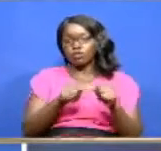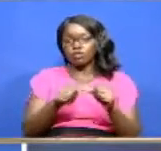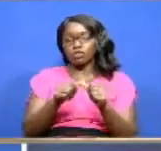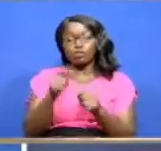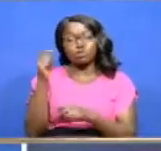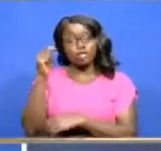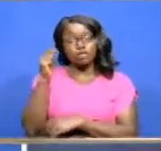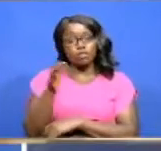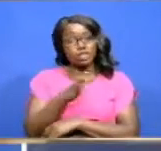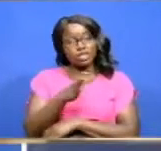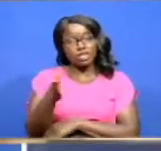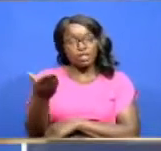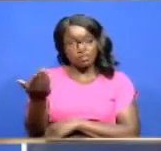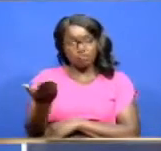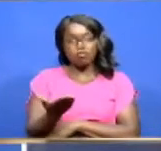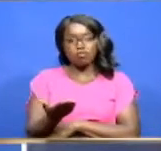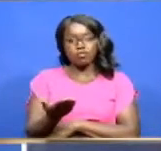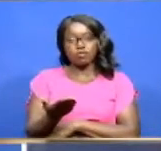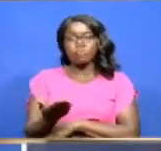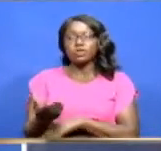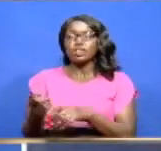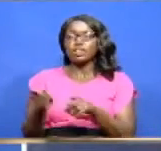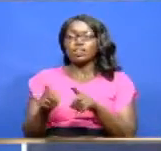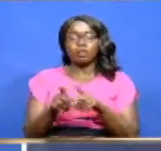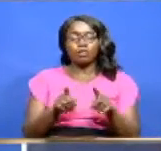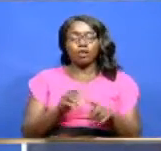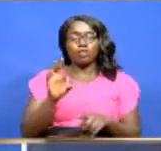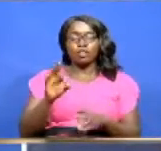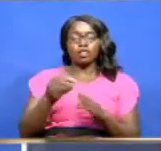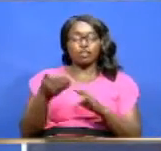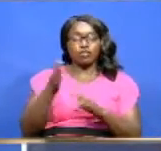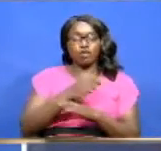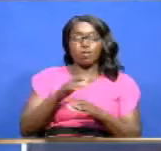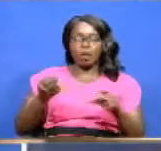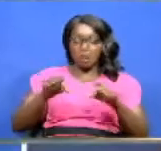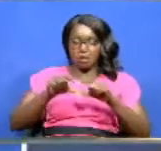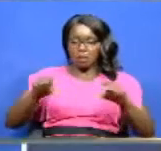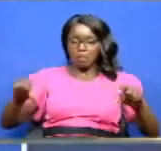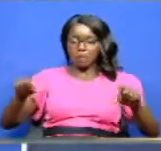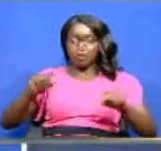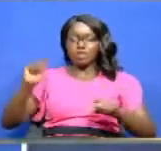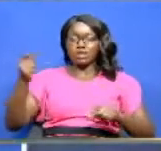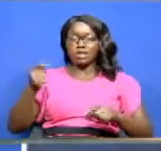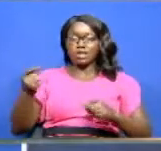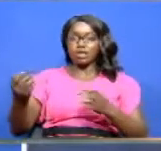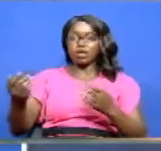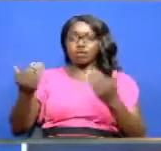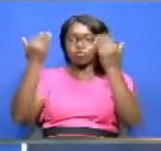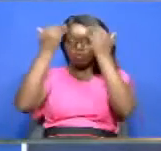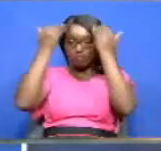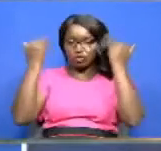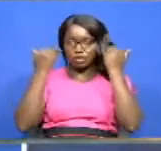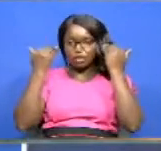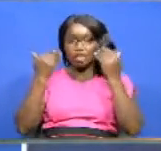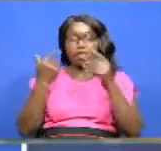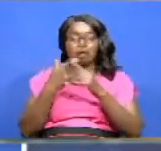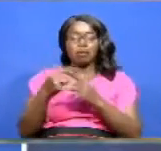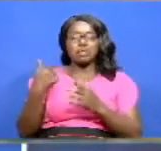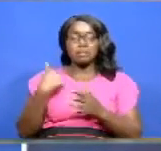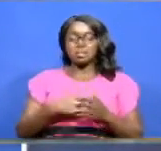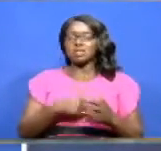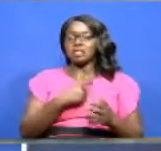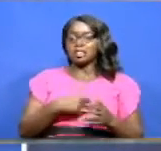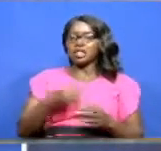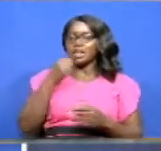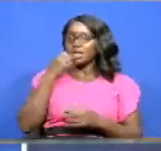their testimonies. Meanwhile, three former Kenya Pipeline Company employees were arraigned in court and pleaded not guilty to